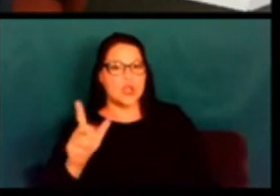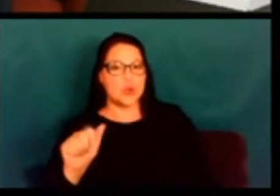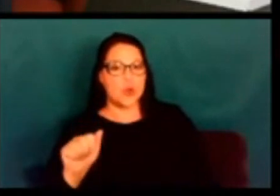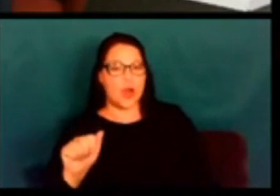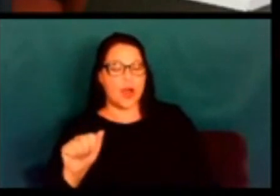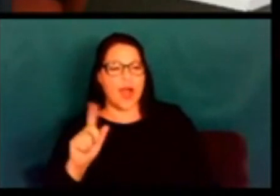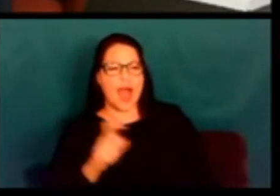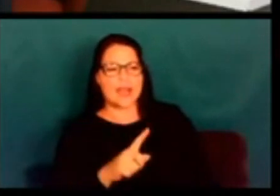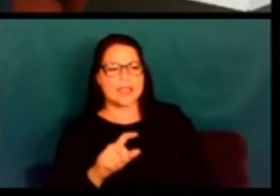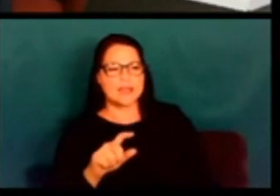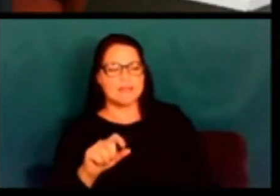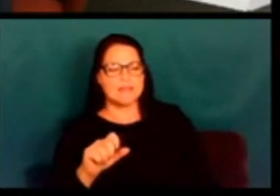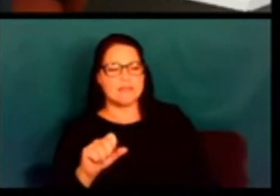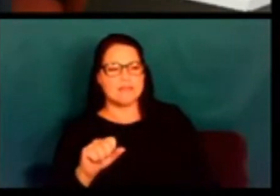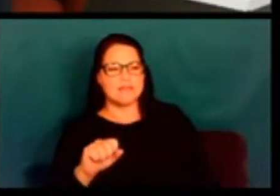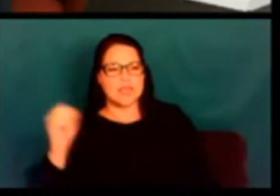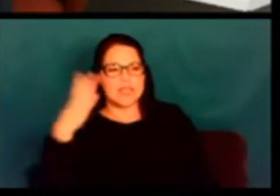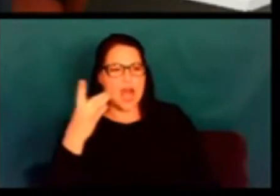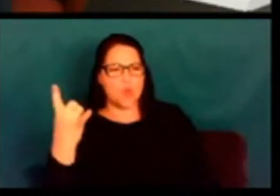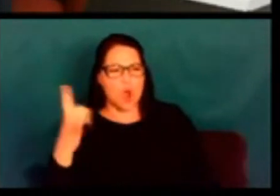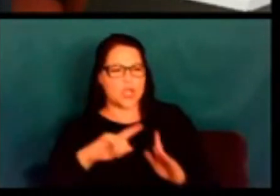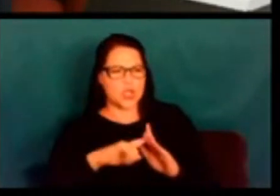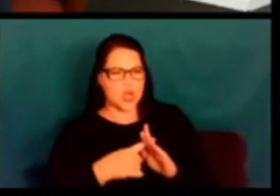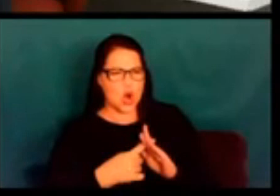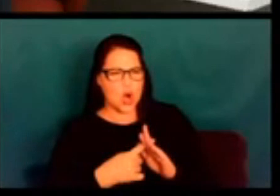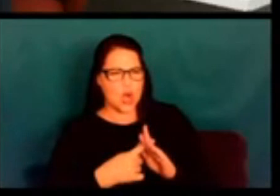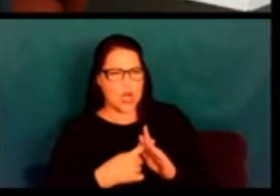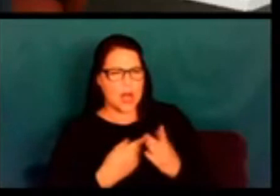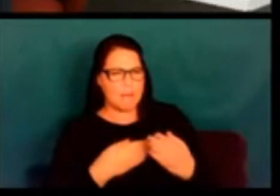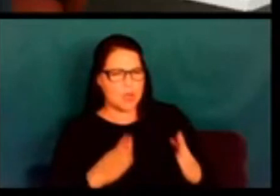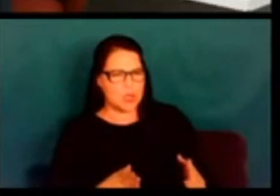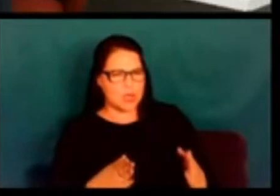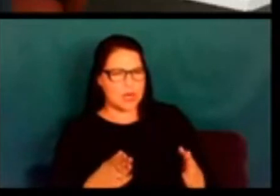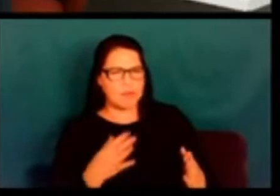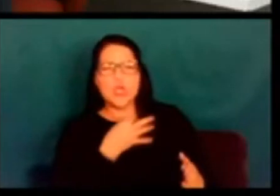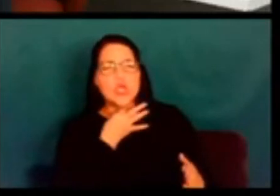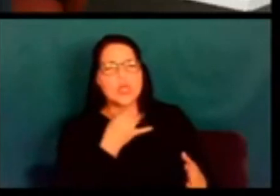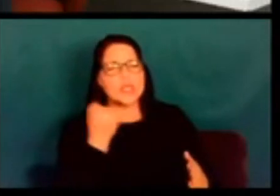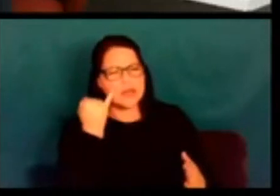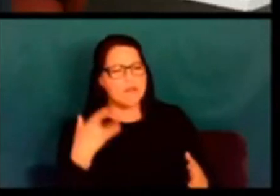Ra started as a doo-wop musician too. I wonder if you have any thoughts on these shared origins?